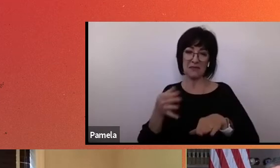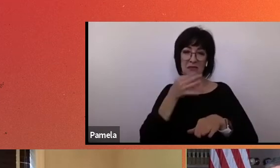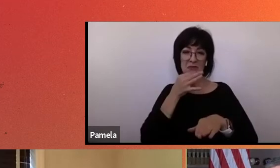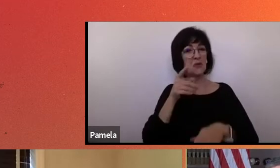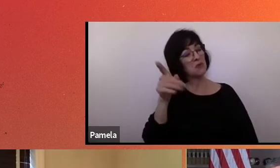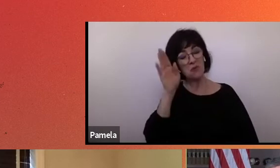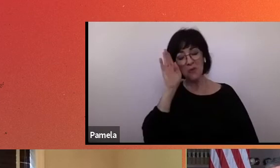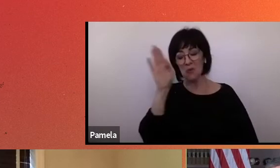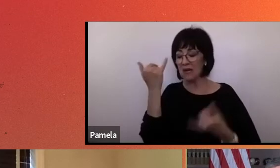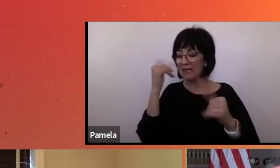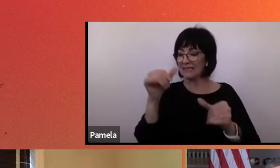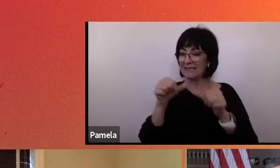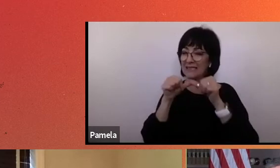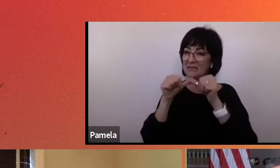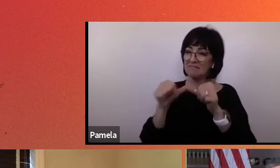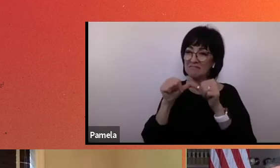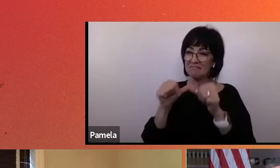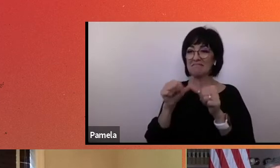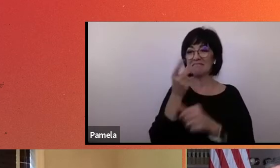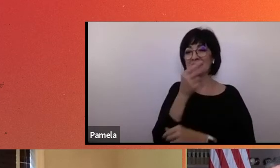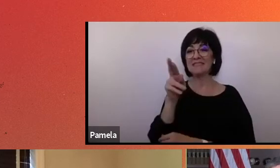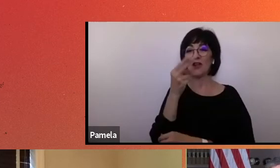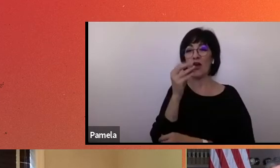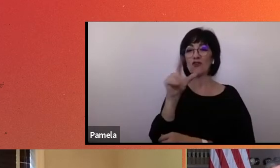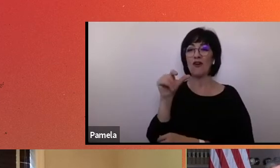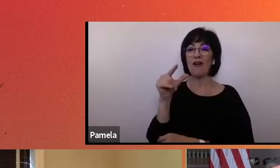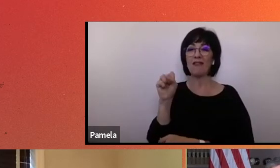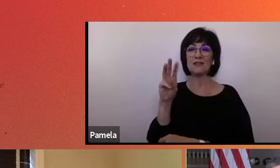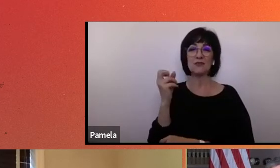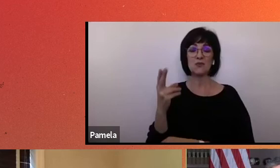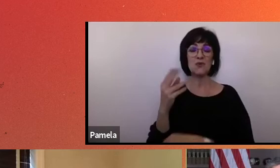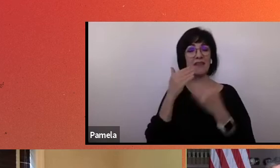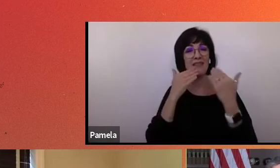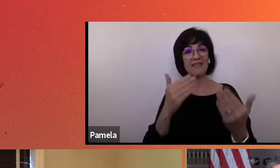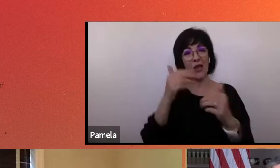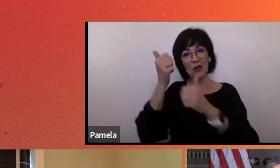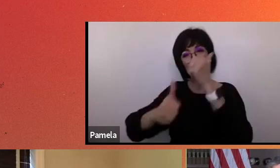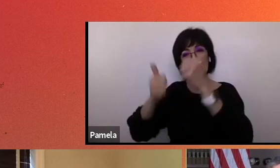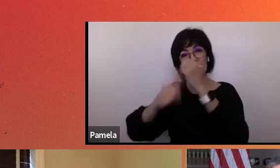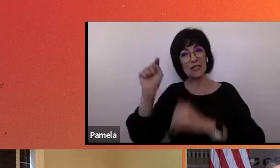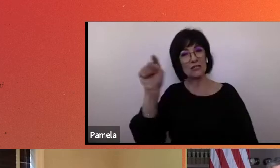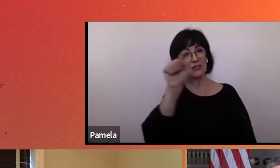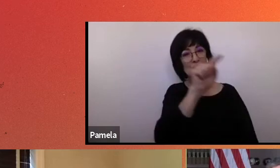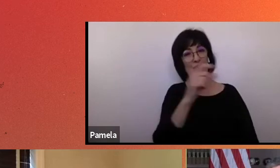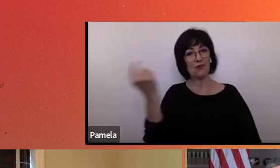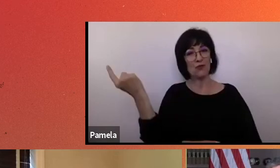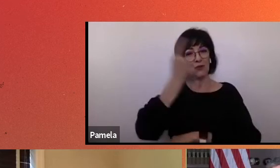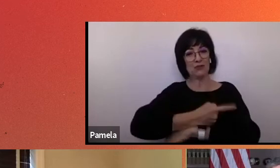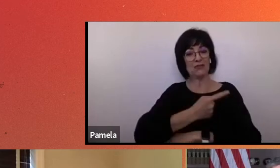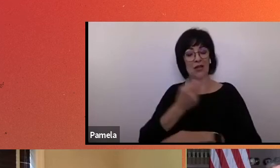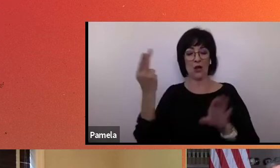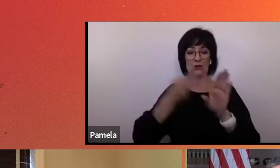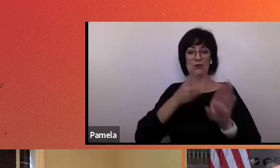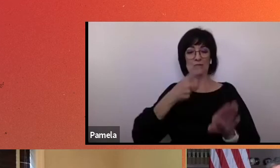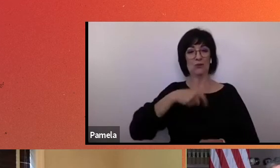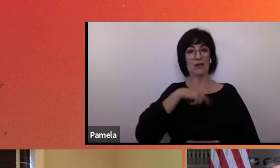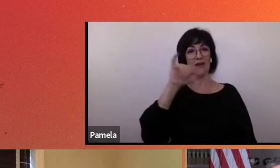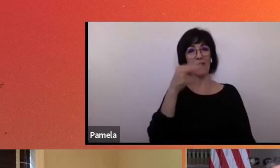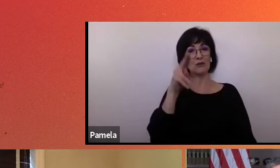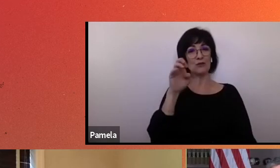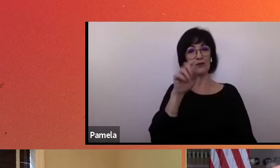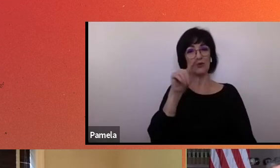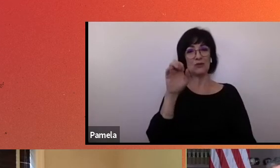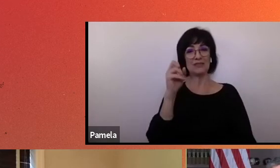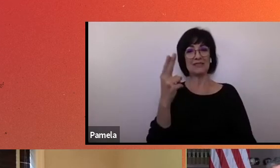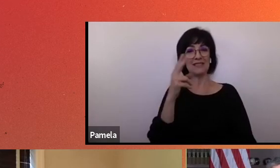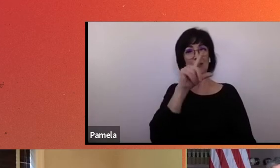time, Dr. Hollingsworth. Again, to each of you, thanks for joining us today. on Juneteenth, 2020. It's